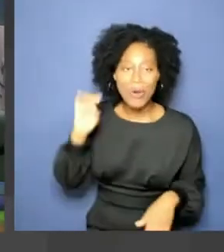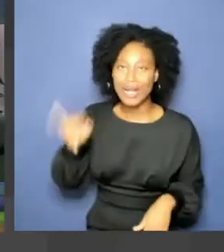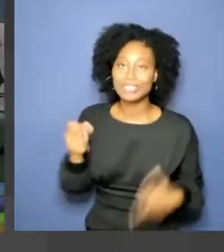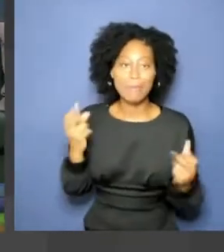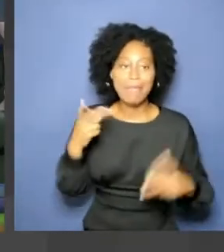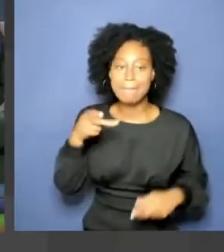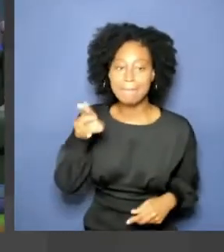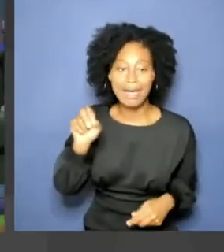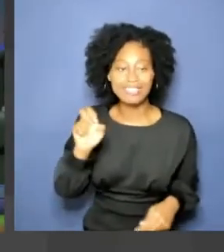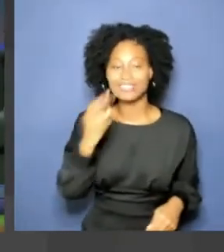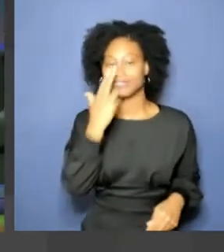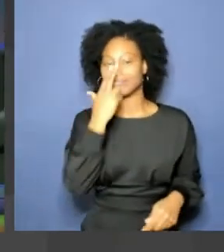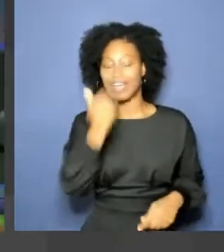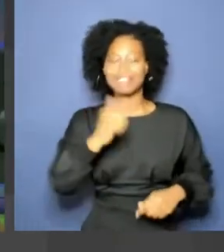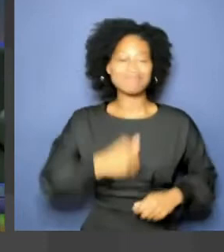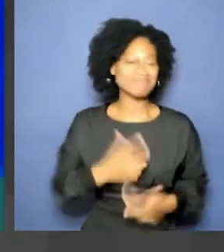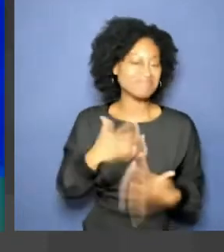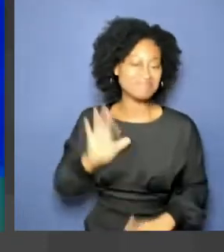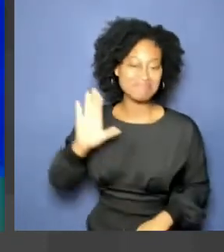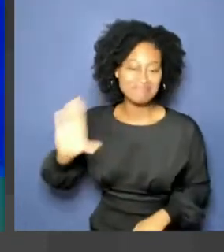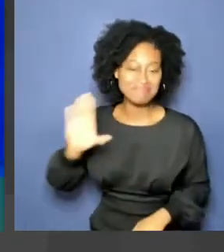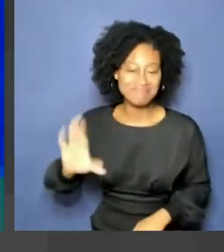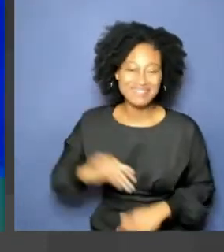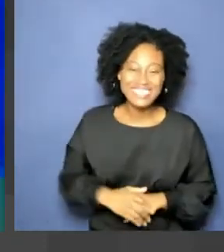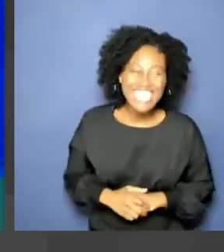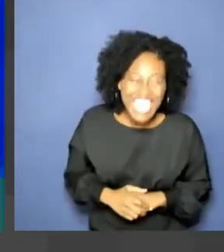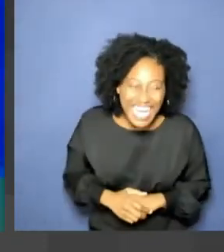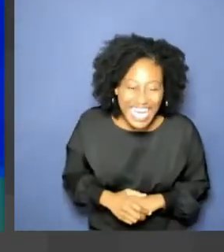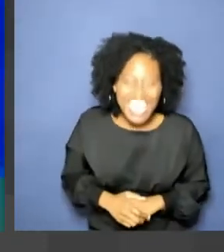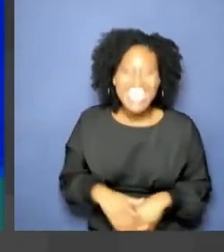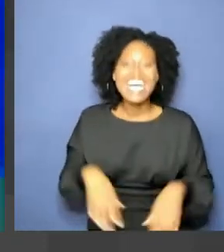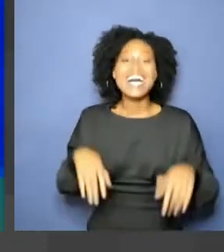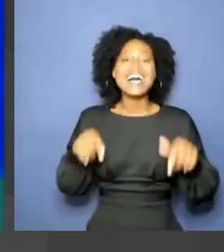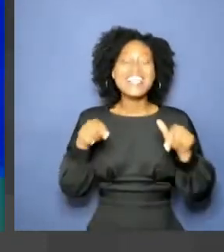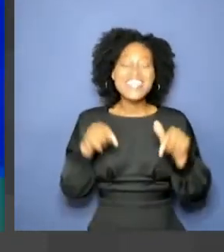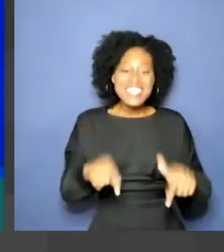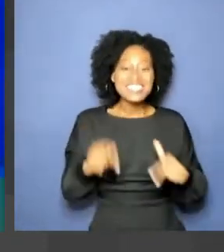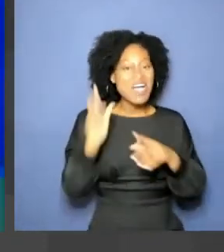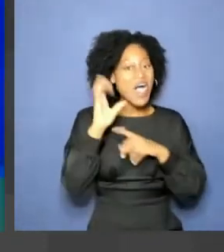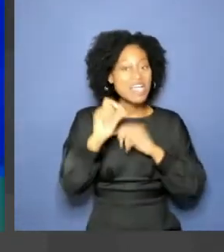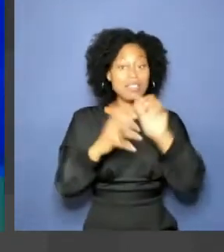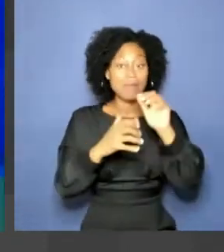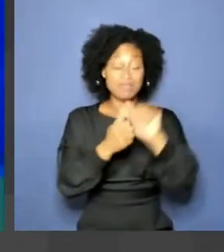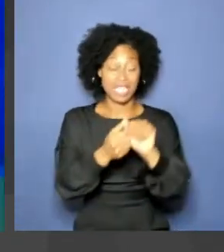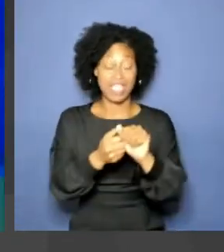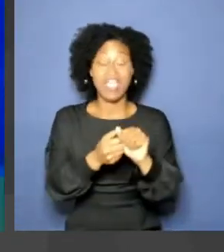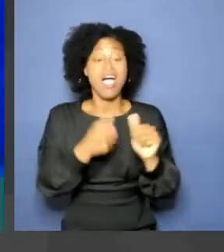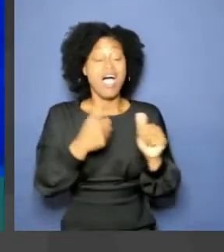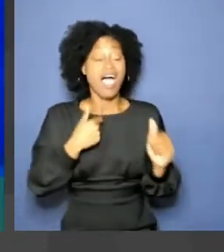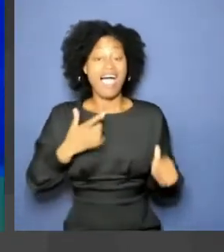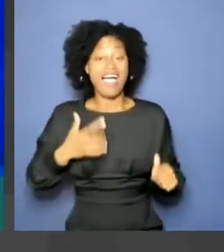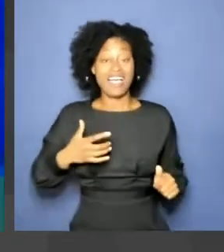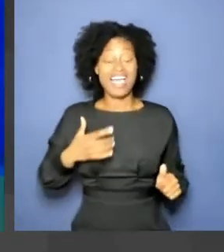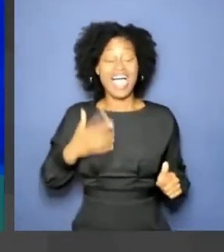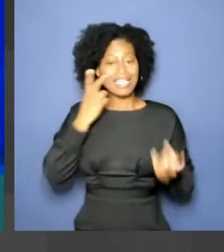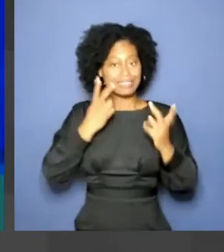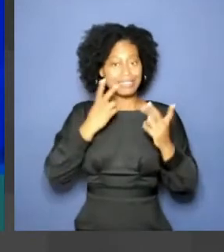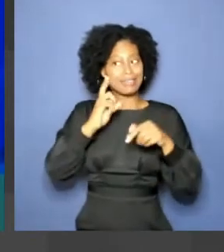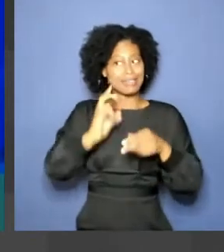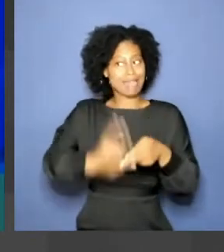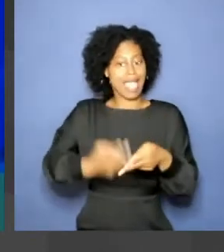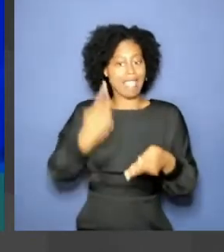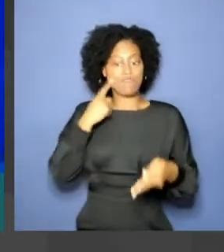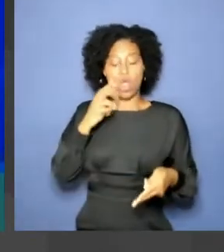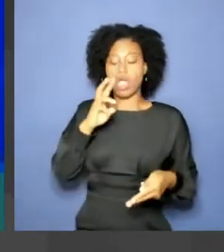I like that, though. This is quite an awesome update. And I mean, I really see the name for the Wild